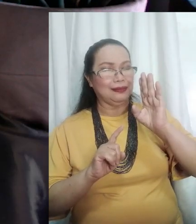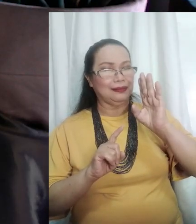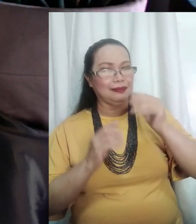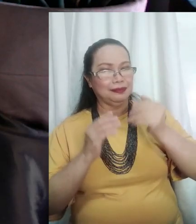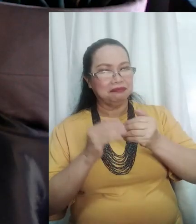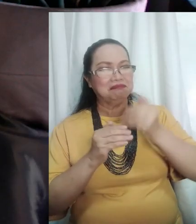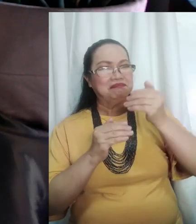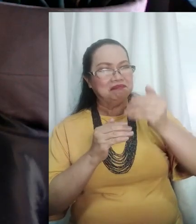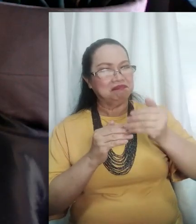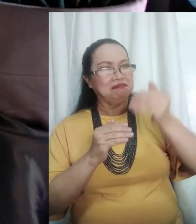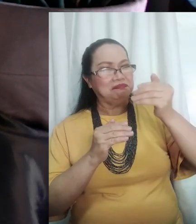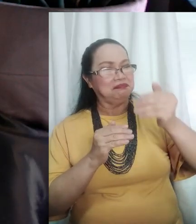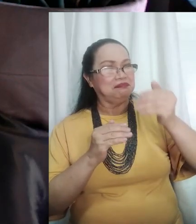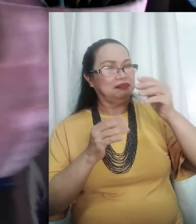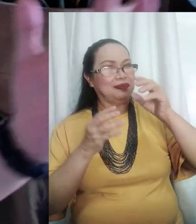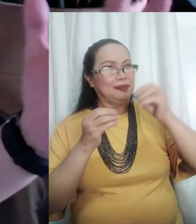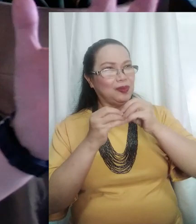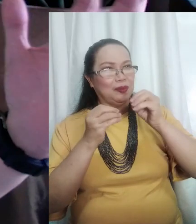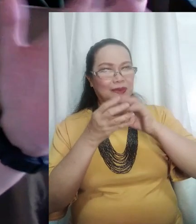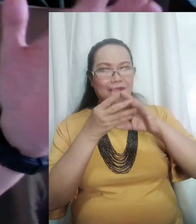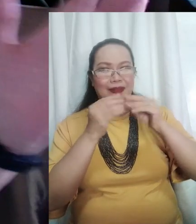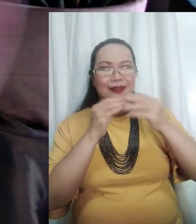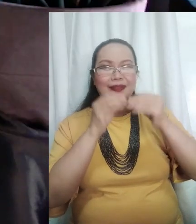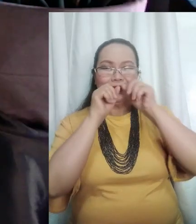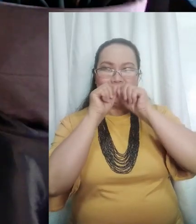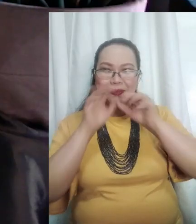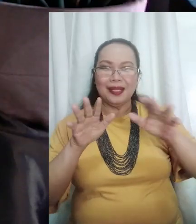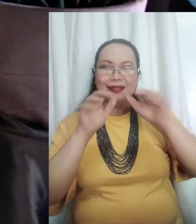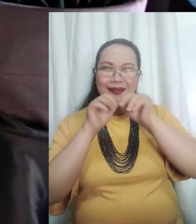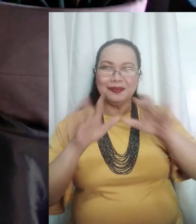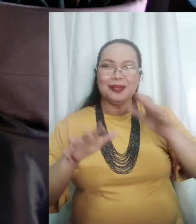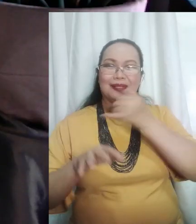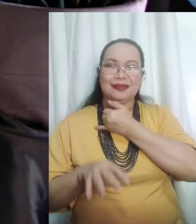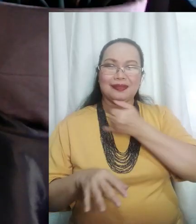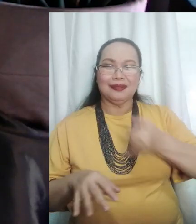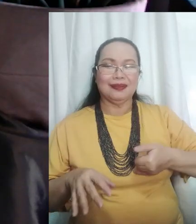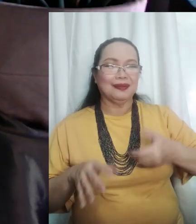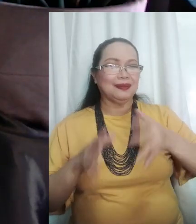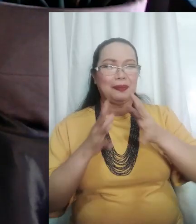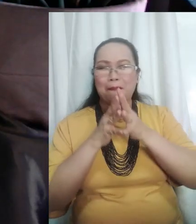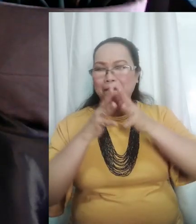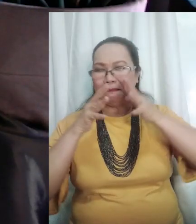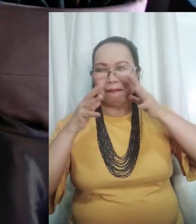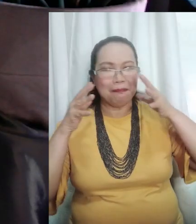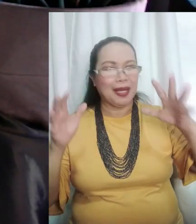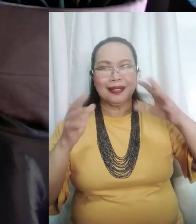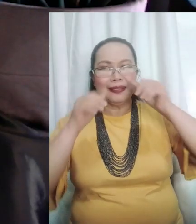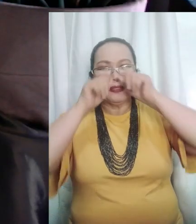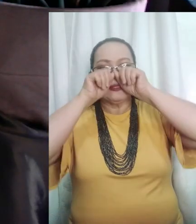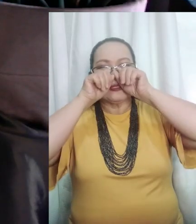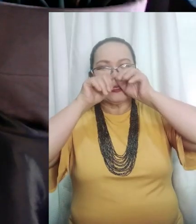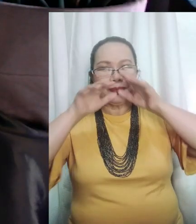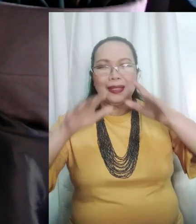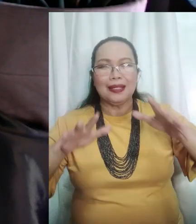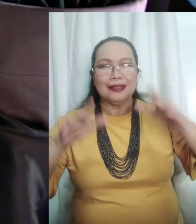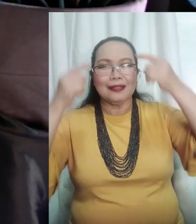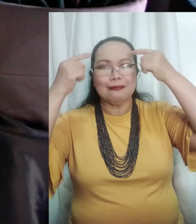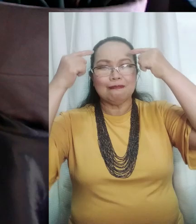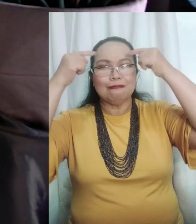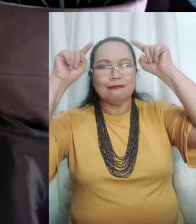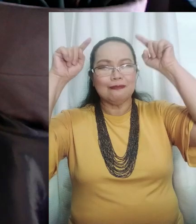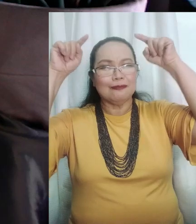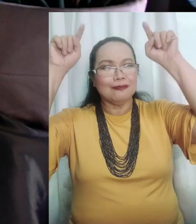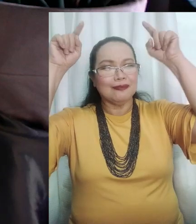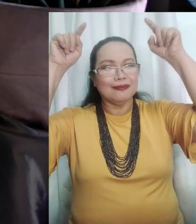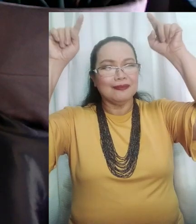be followed by, 10 chapters of God's blessing Joseph to the max. Okay, we won't go to that. But